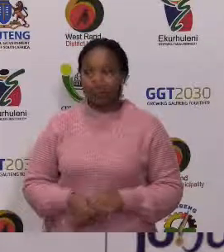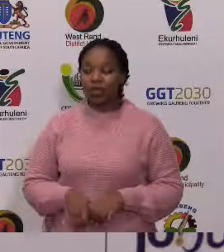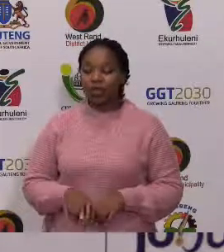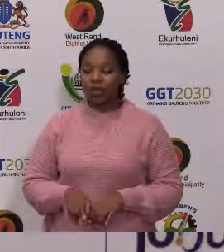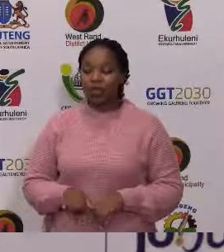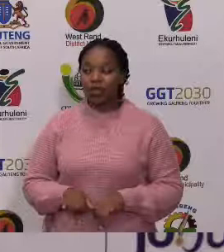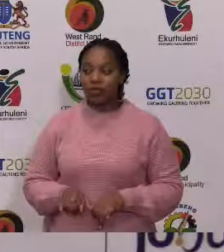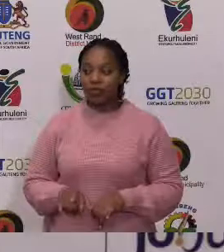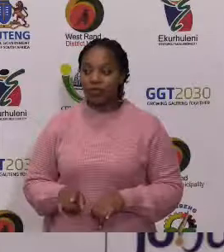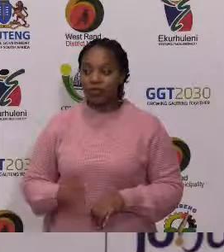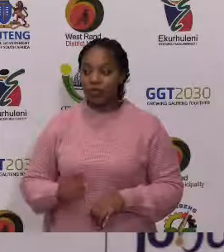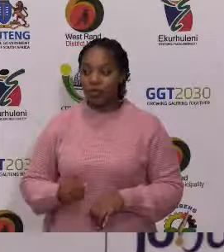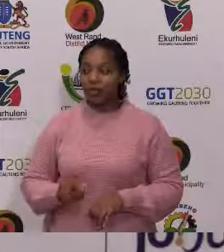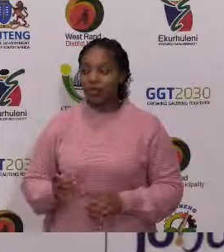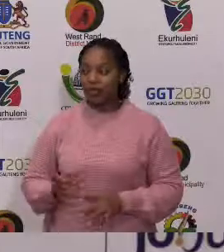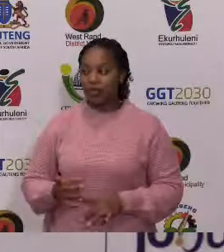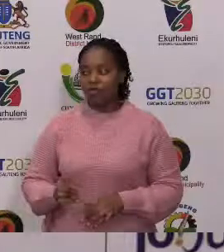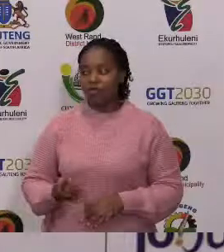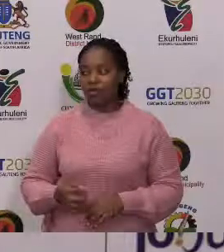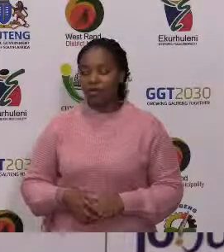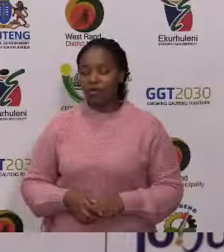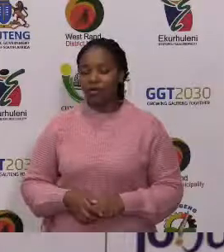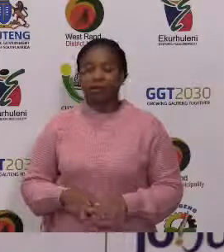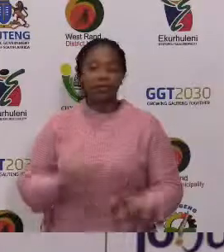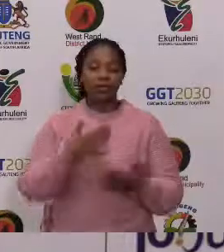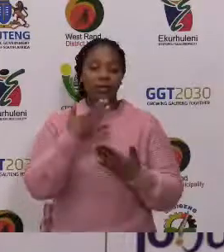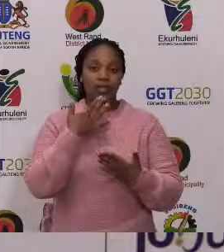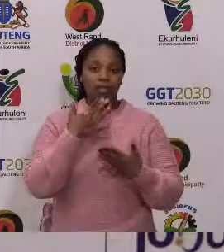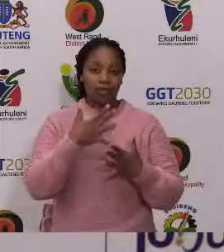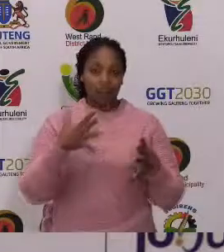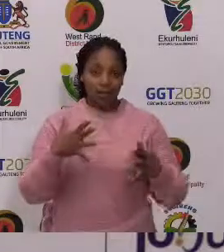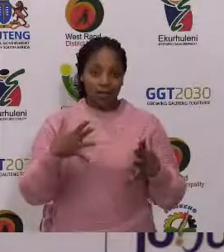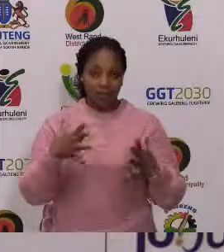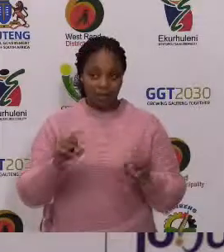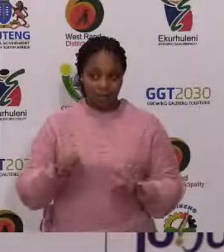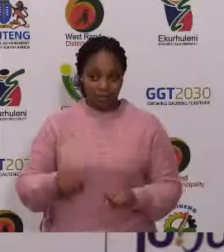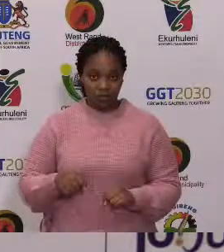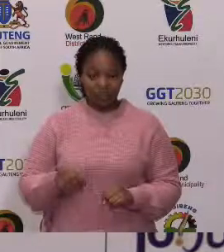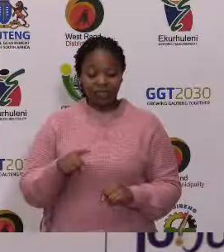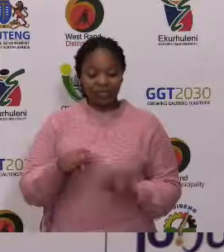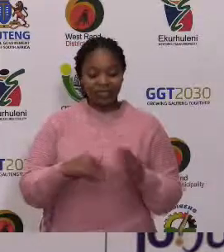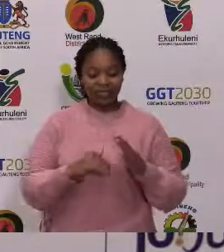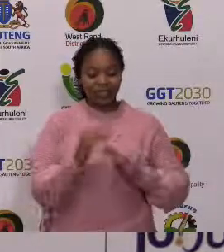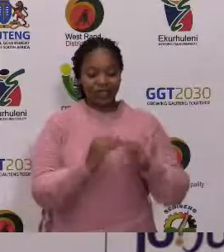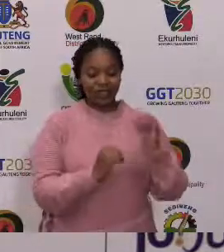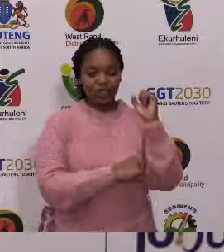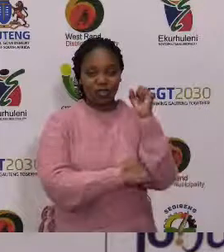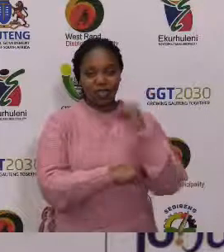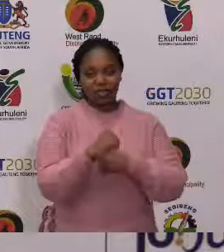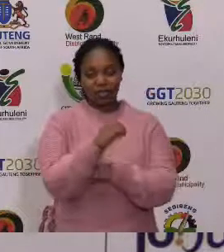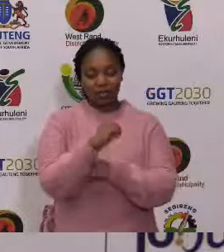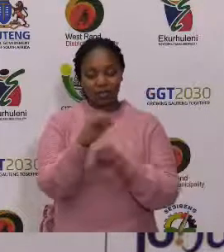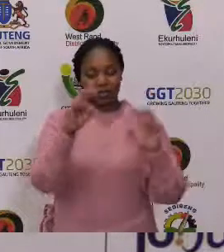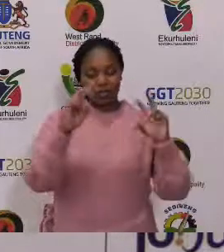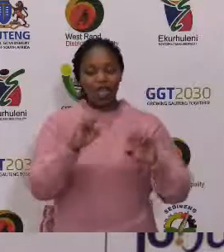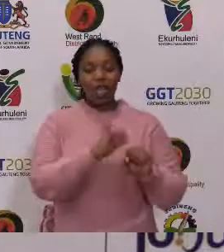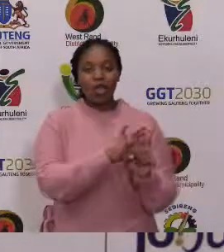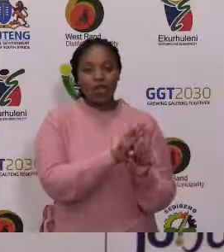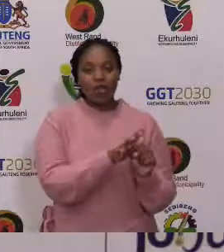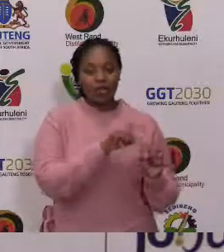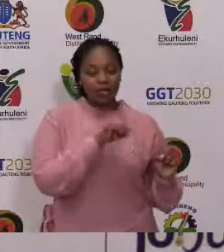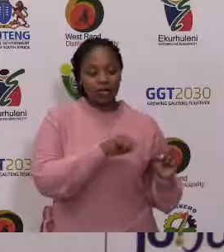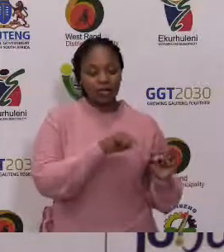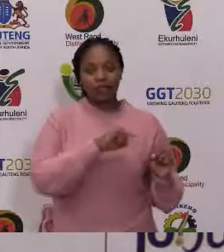Thank you very much. This is infrastructure on COVID, which what the